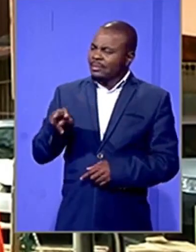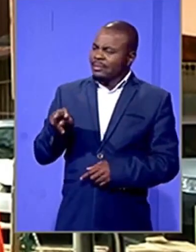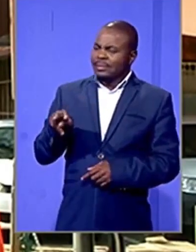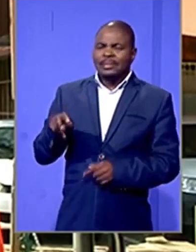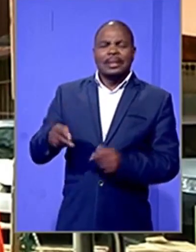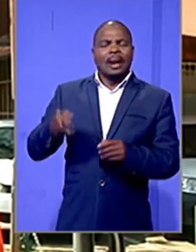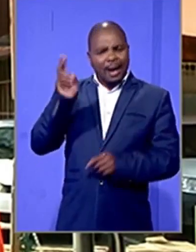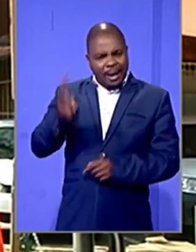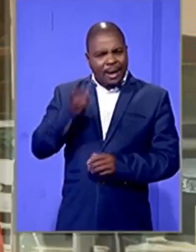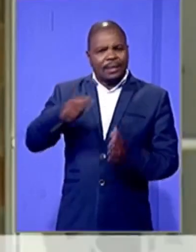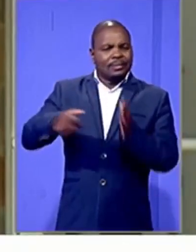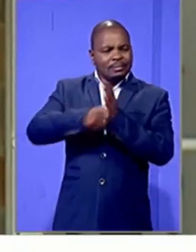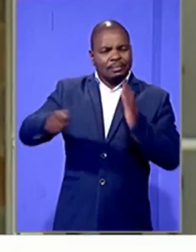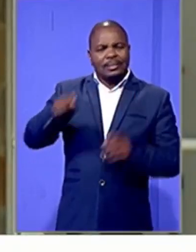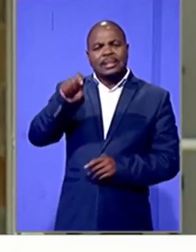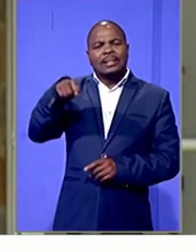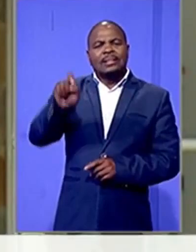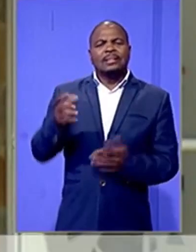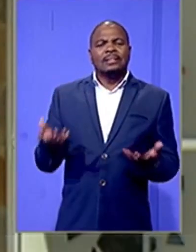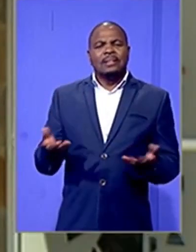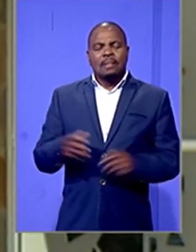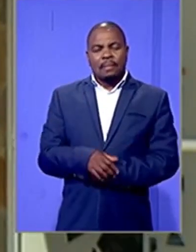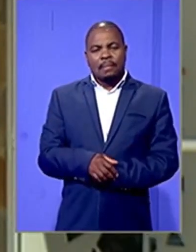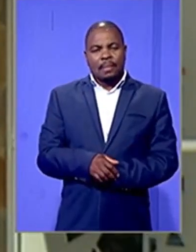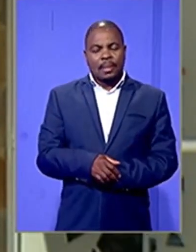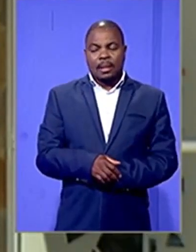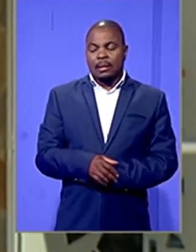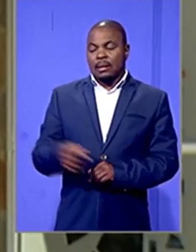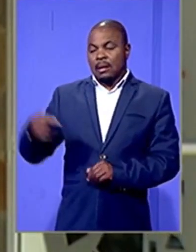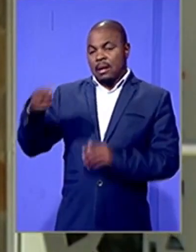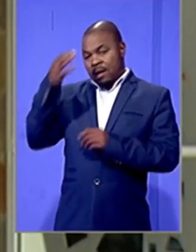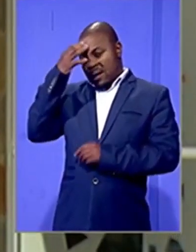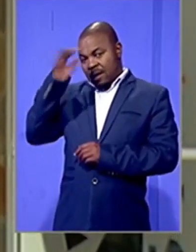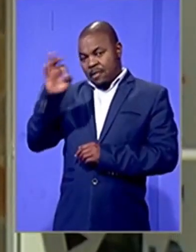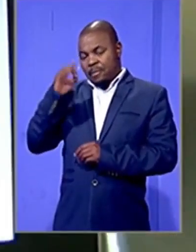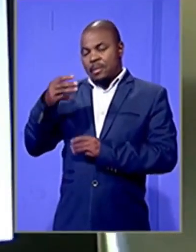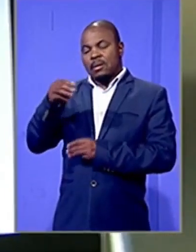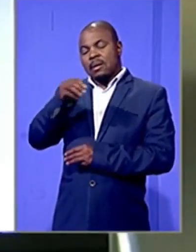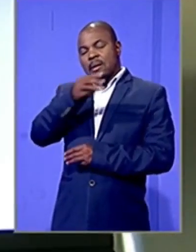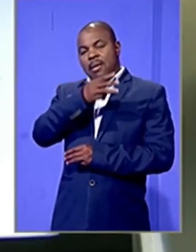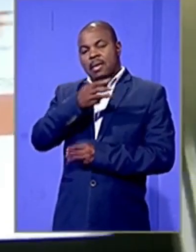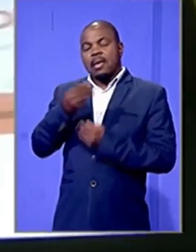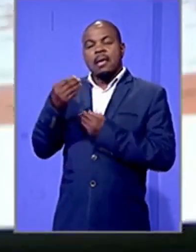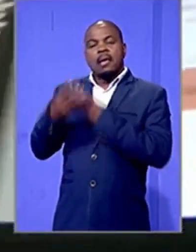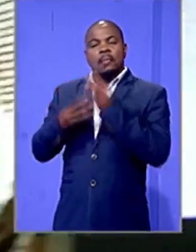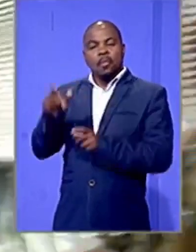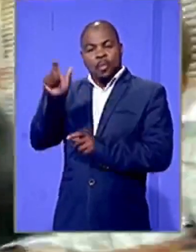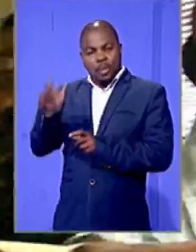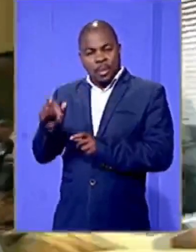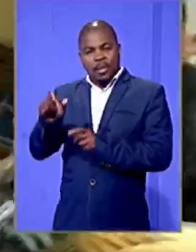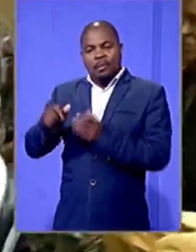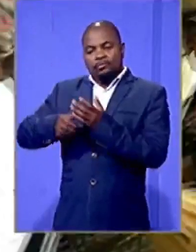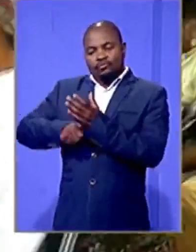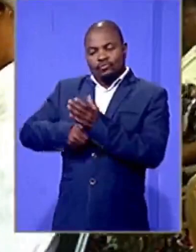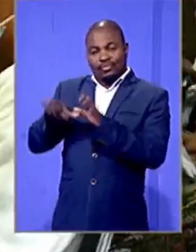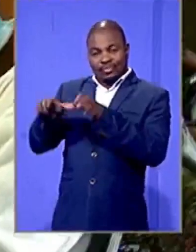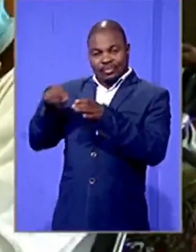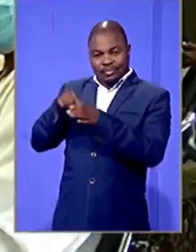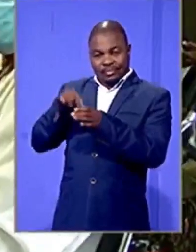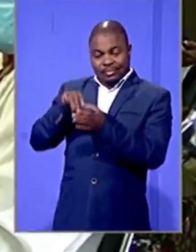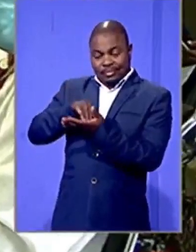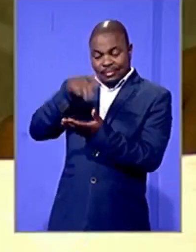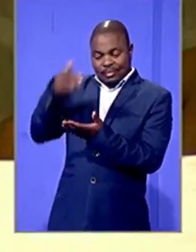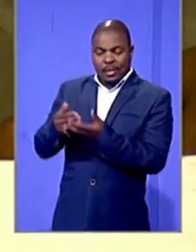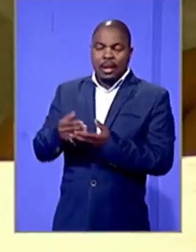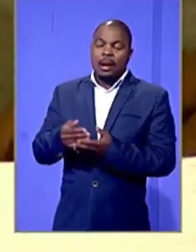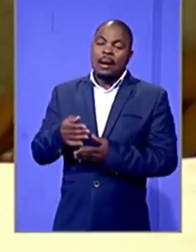ba ntaxa le ona. Go le bjalo setheo sa Government Employees Pension Fund fao bašomi ba mmušo ba hwetšago penšene ba re melawana